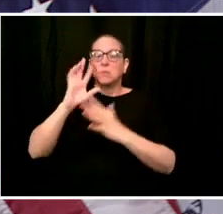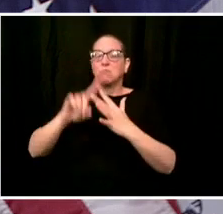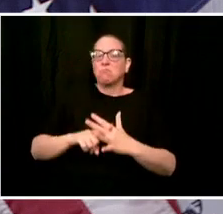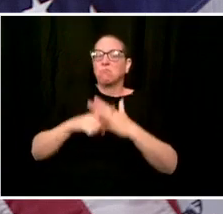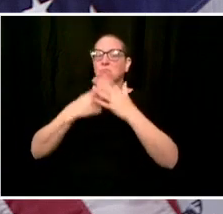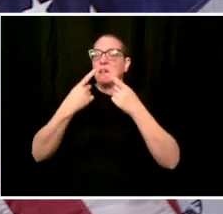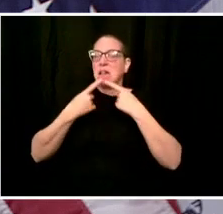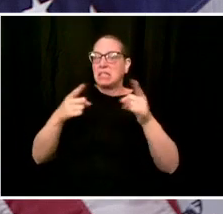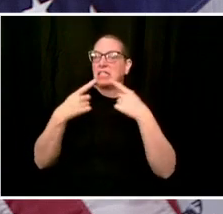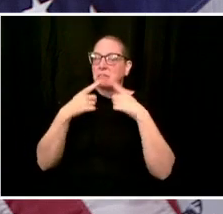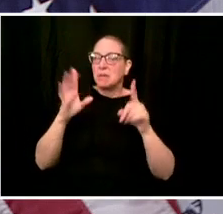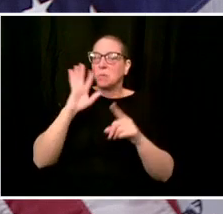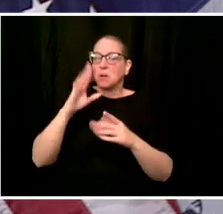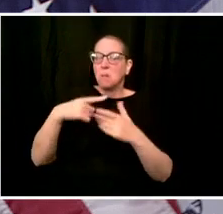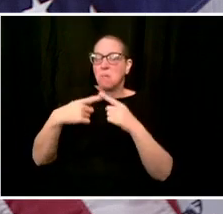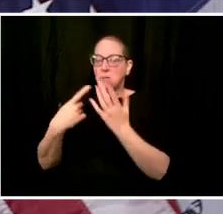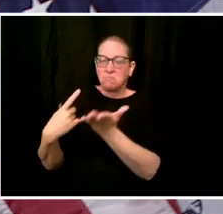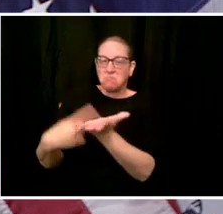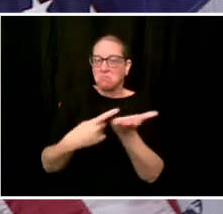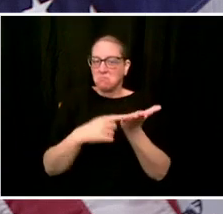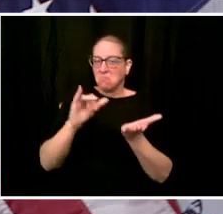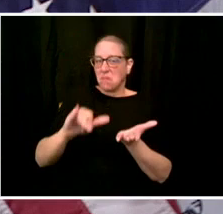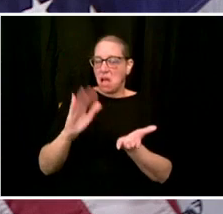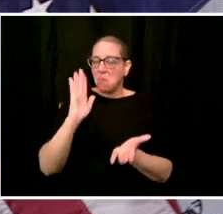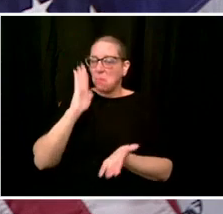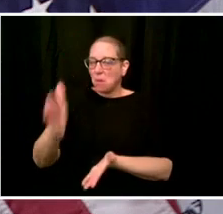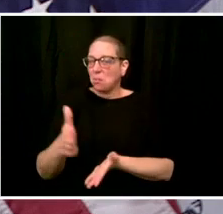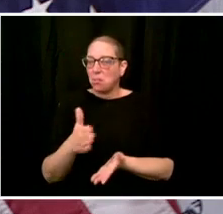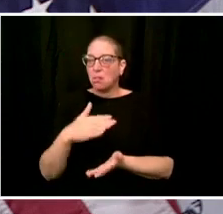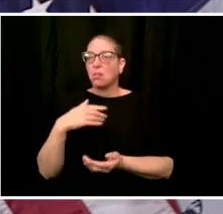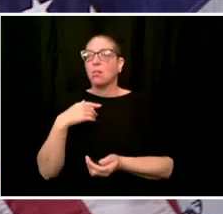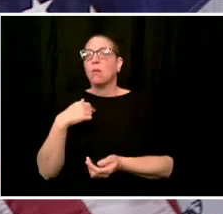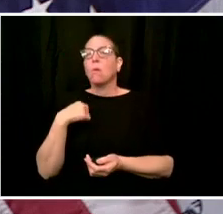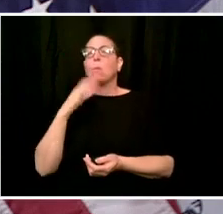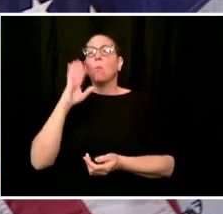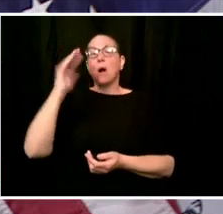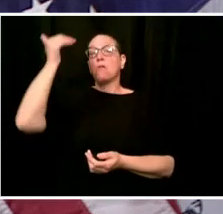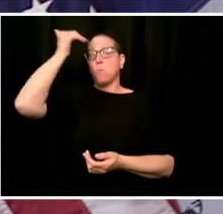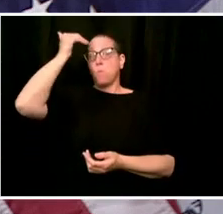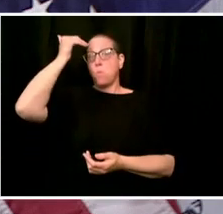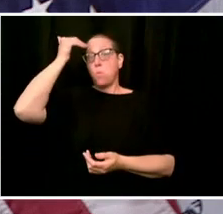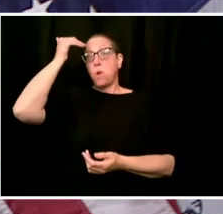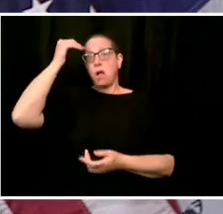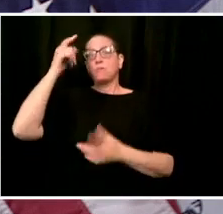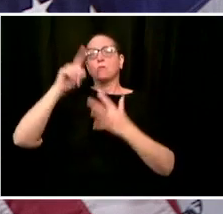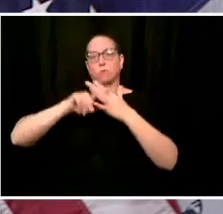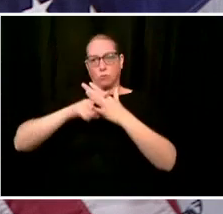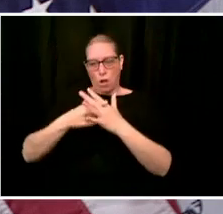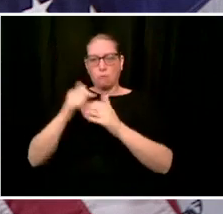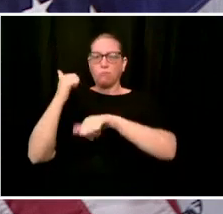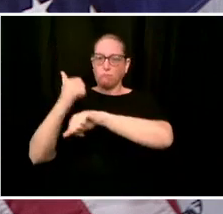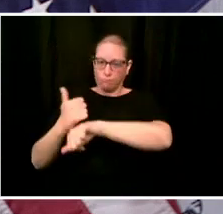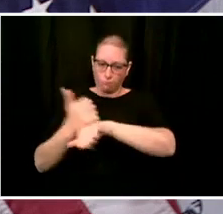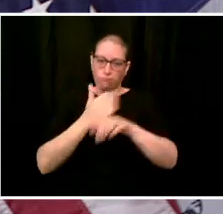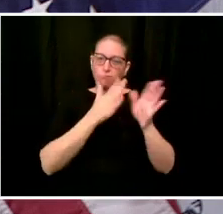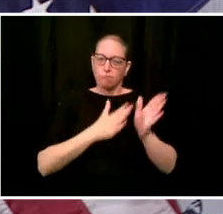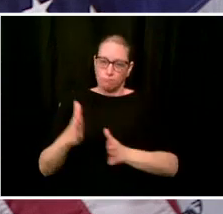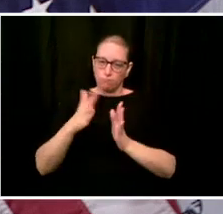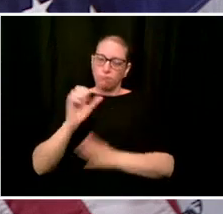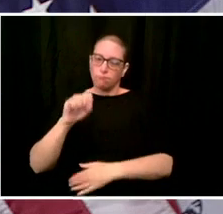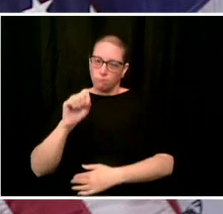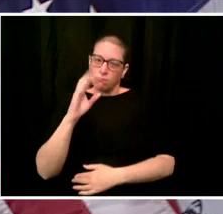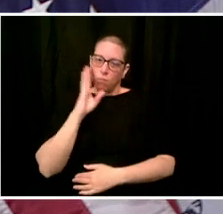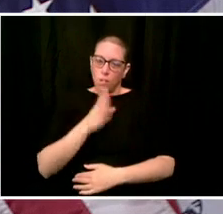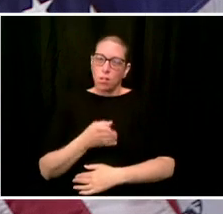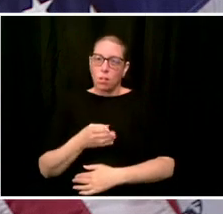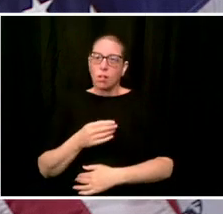much cognizant of the need to protect people, whatever ultimately is done with the beaches. Any permutation requires protecting people. So